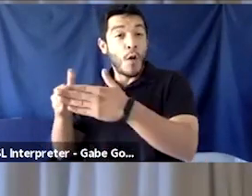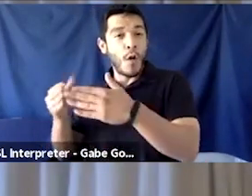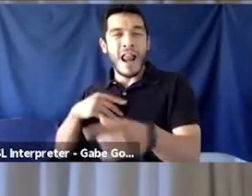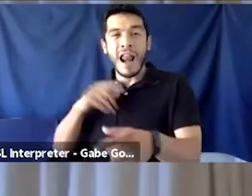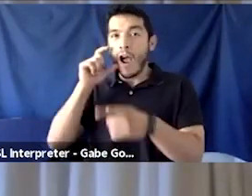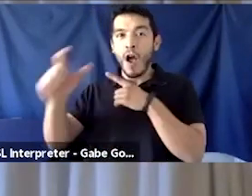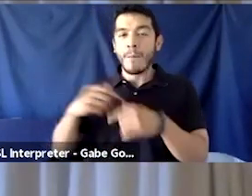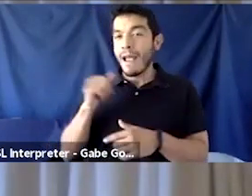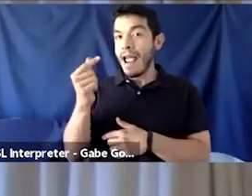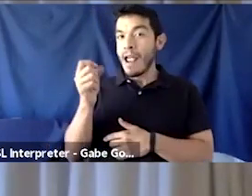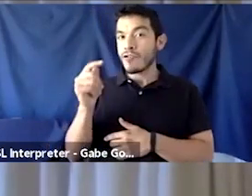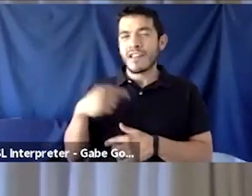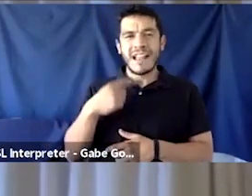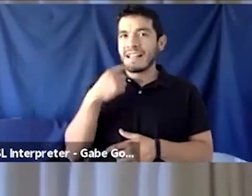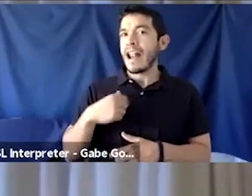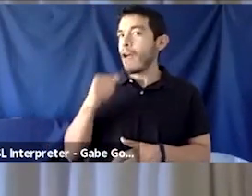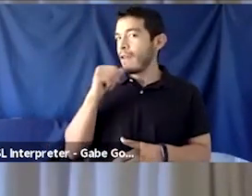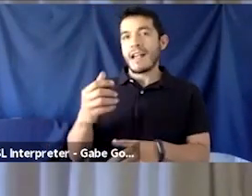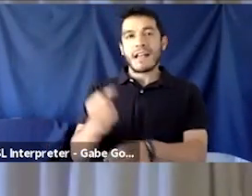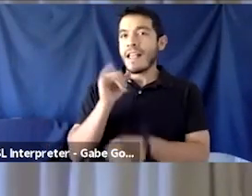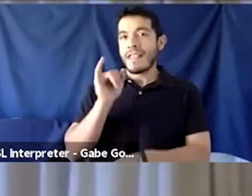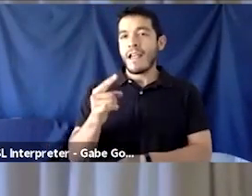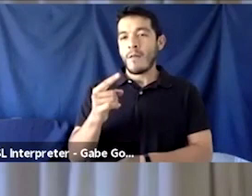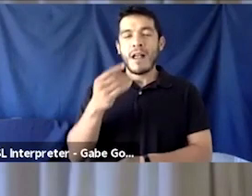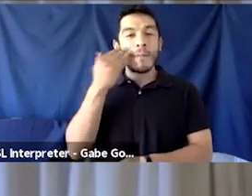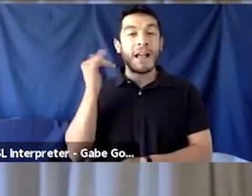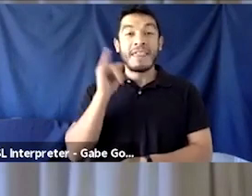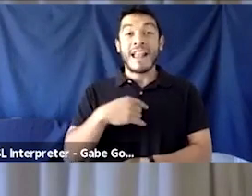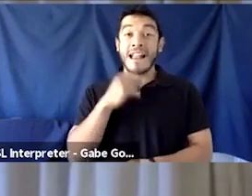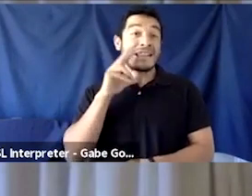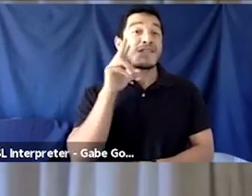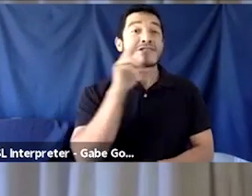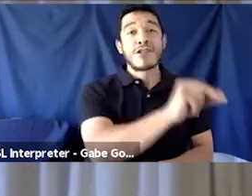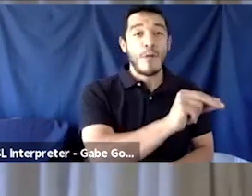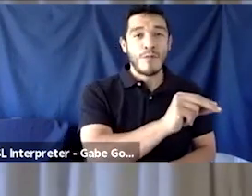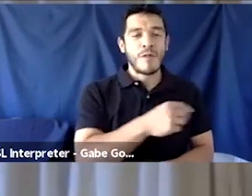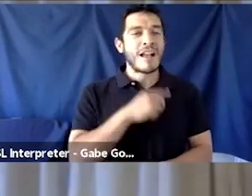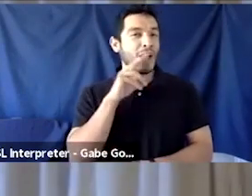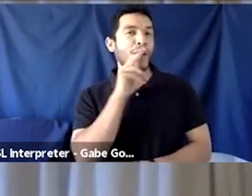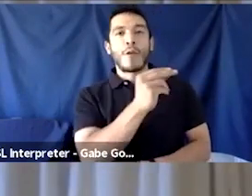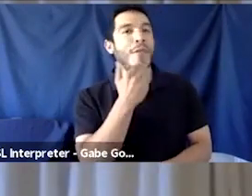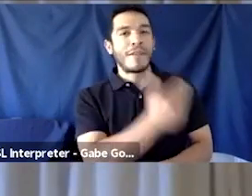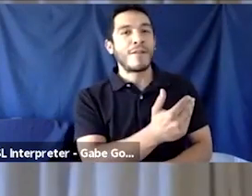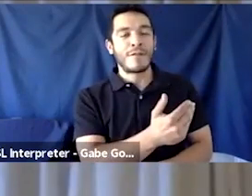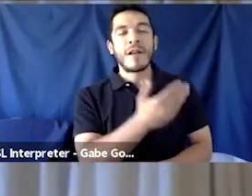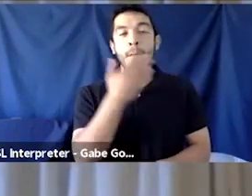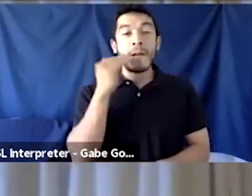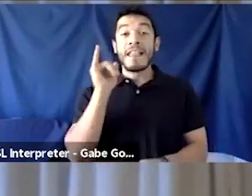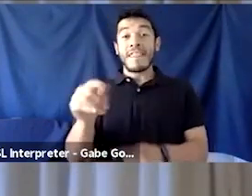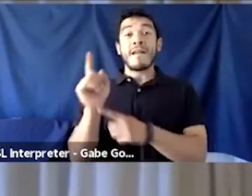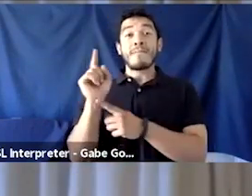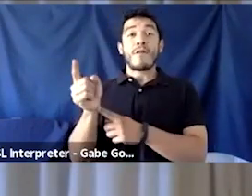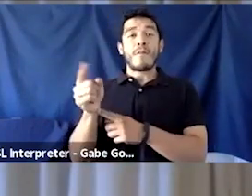one, because that was a no. No, thank you. Because in that moment,